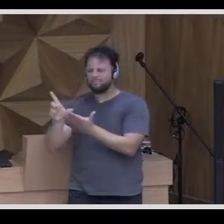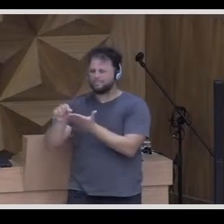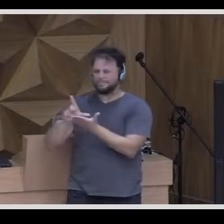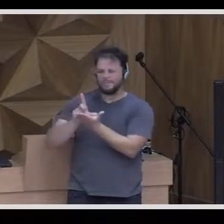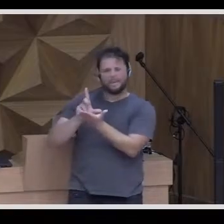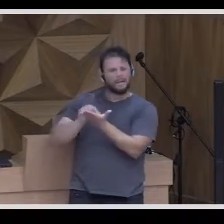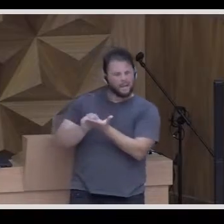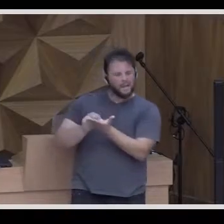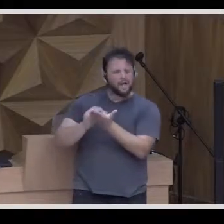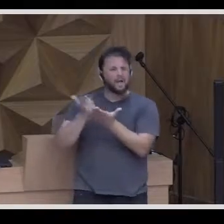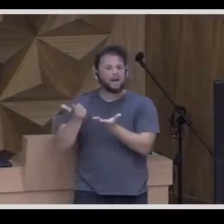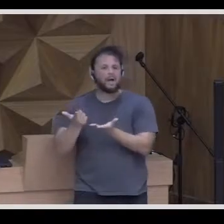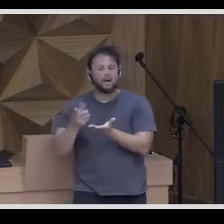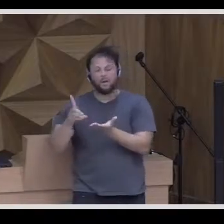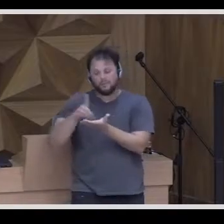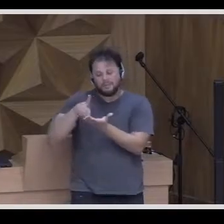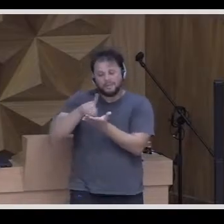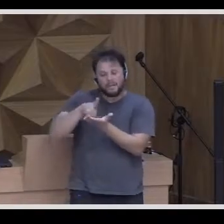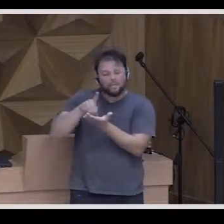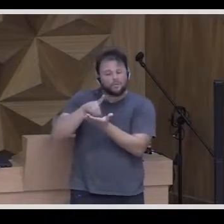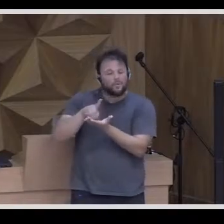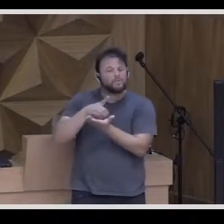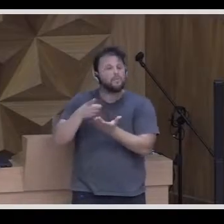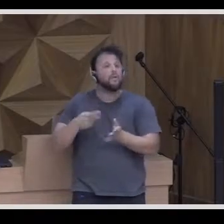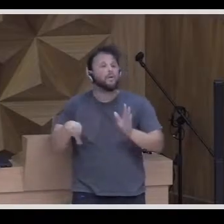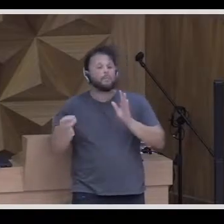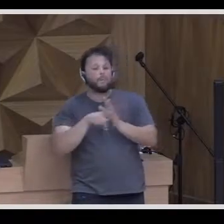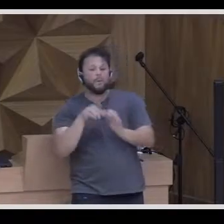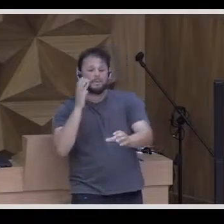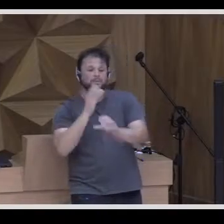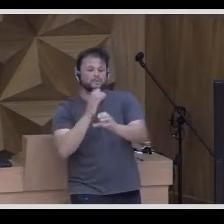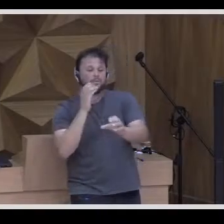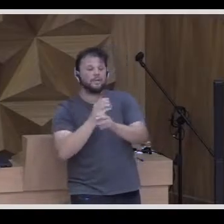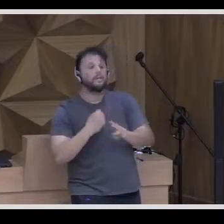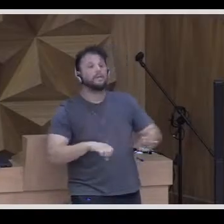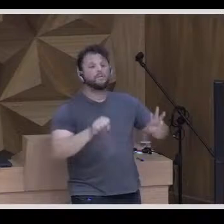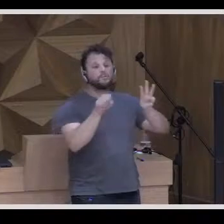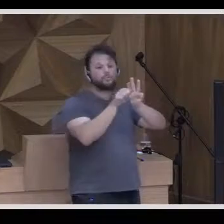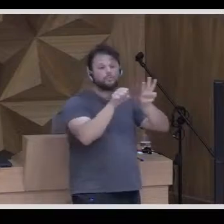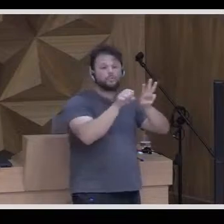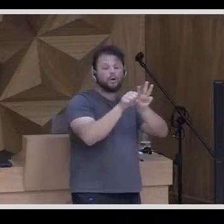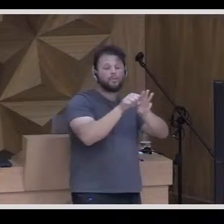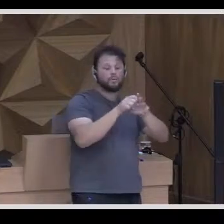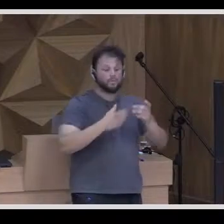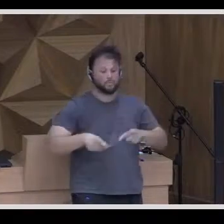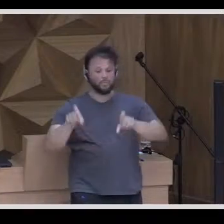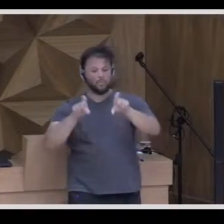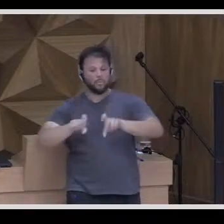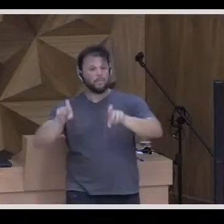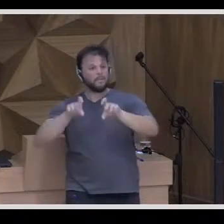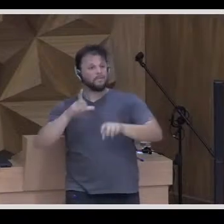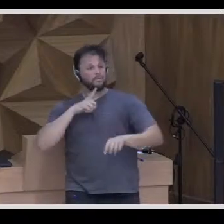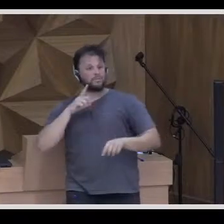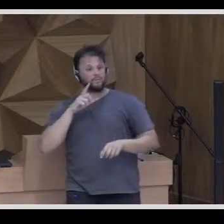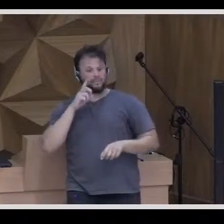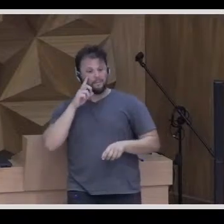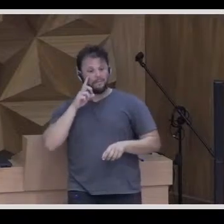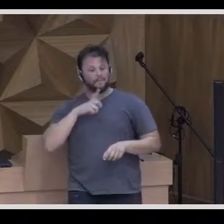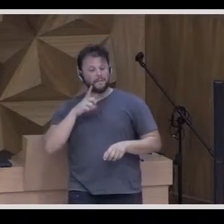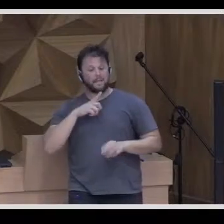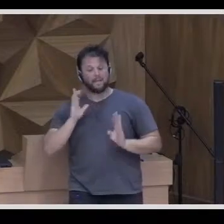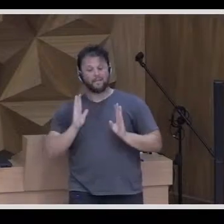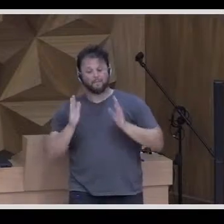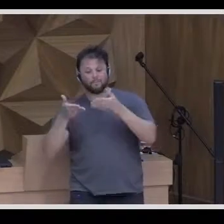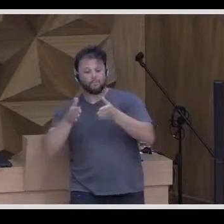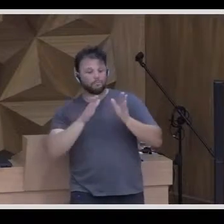literature, often you'll see that there are obviously different focuses. But again, the speed at which all of this is happening now, the growth